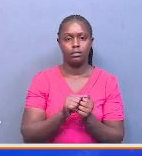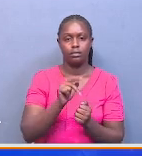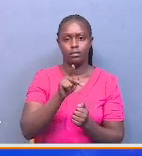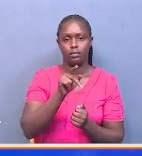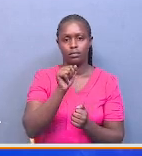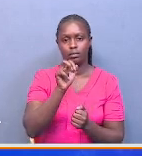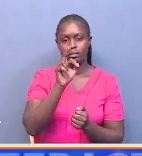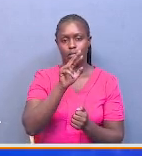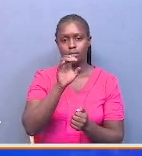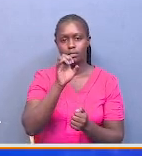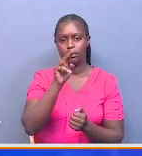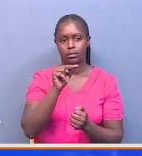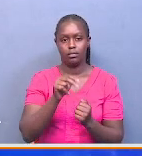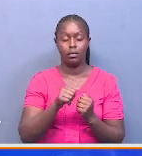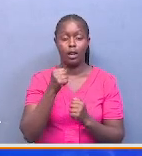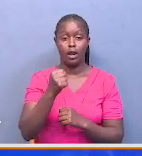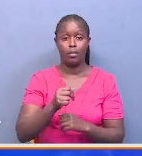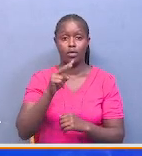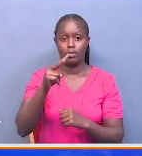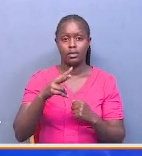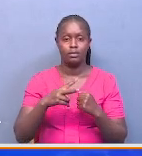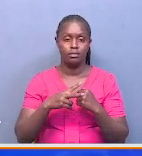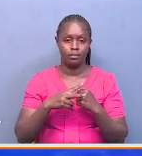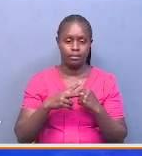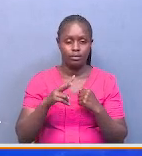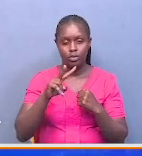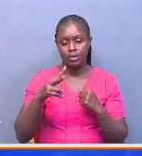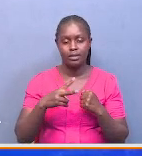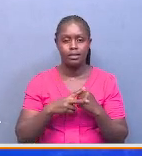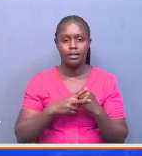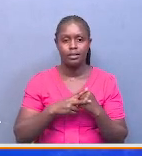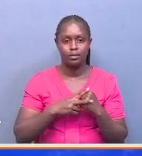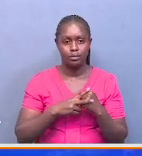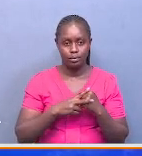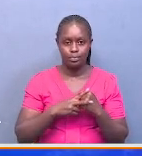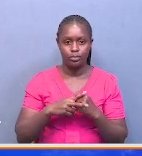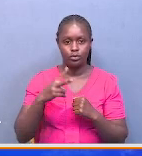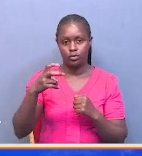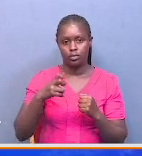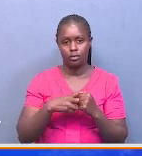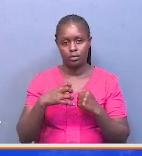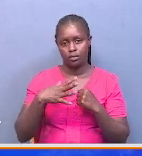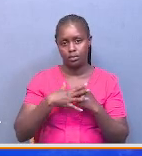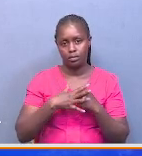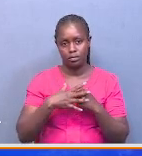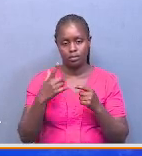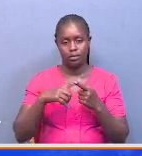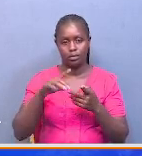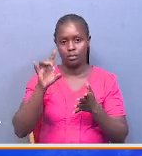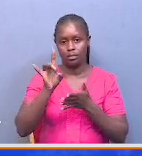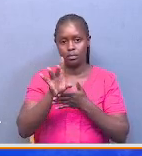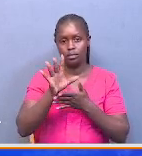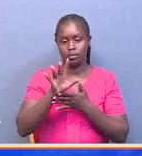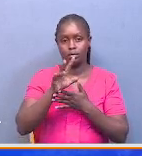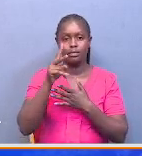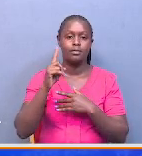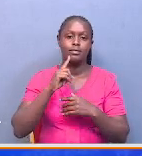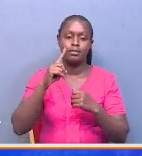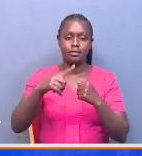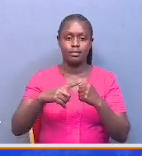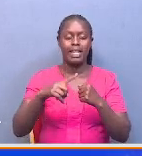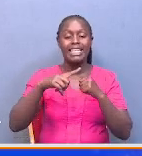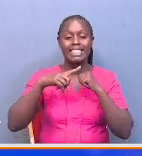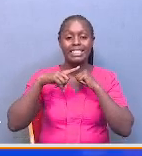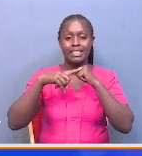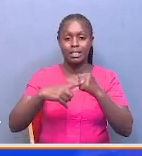Now, in May 29th of 2019, the county government of Kirinyaga dismissed a total of 644